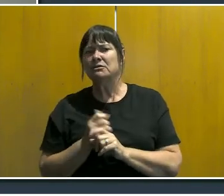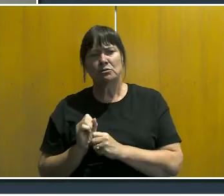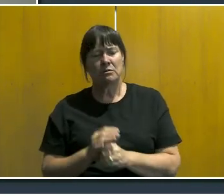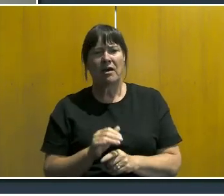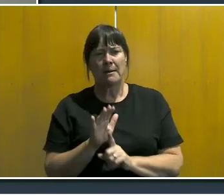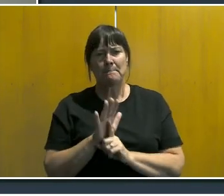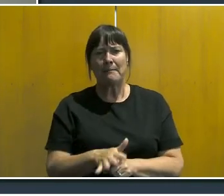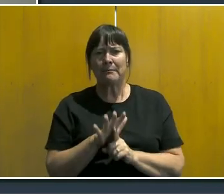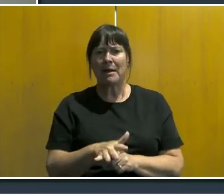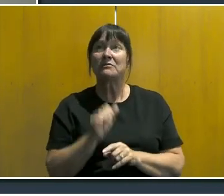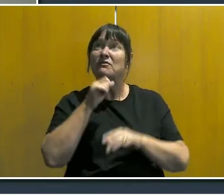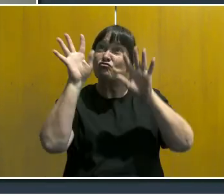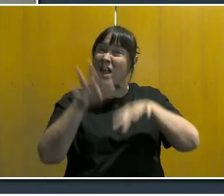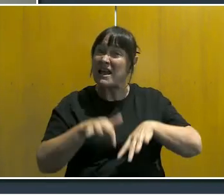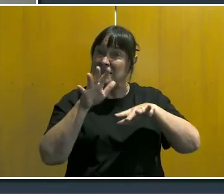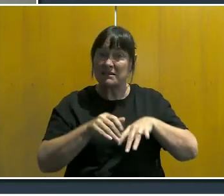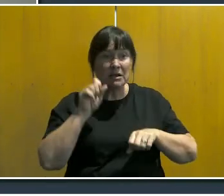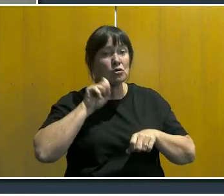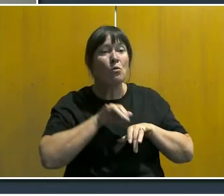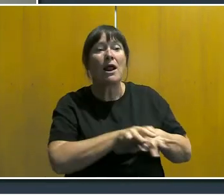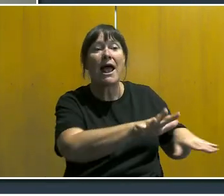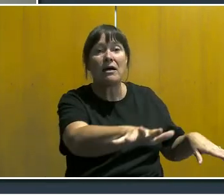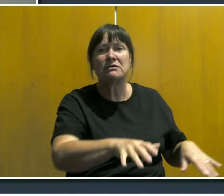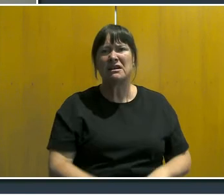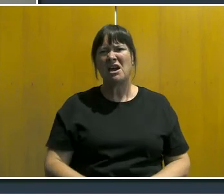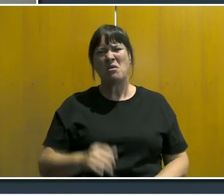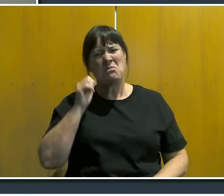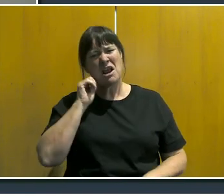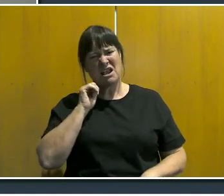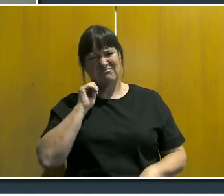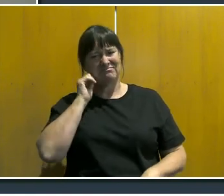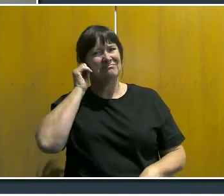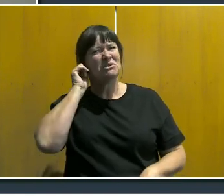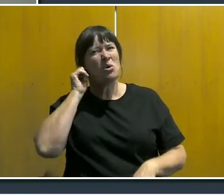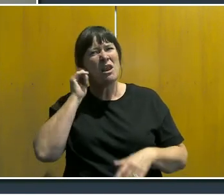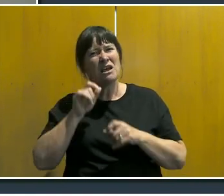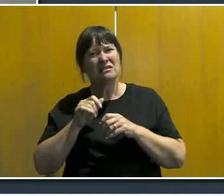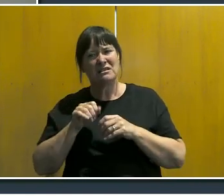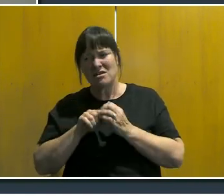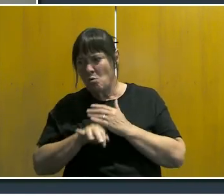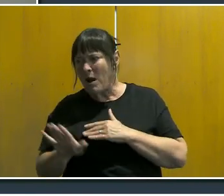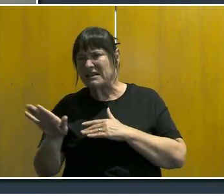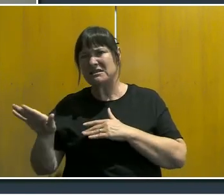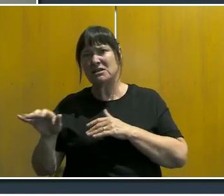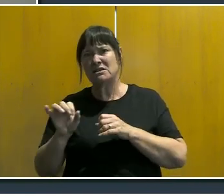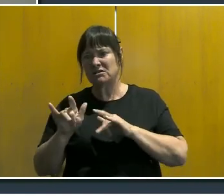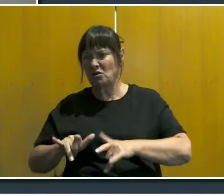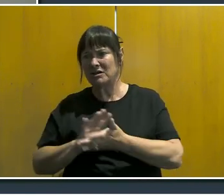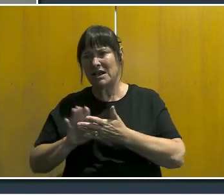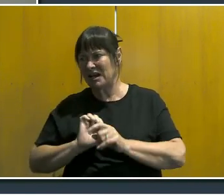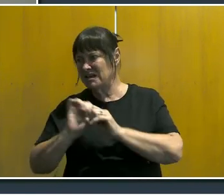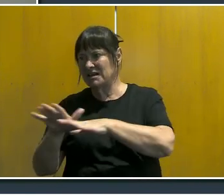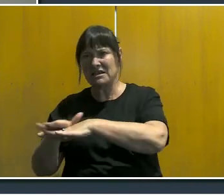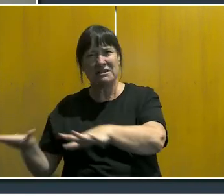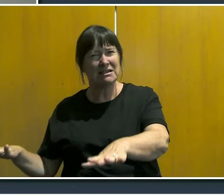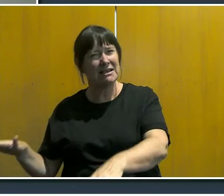sea, and ensuring that this city is a safe and comfortable place to live, but also affordable with a good quality